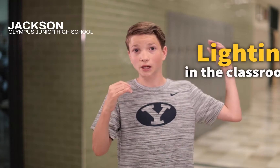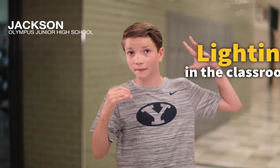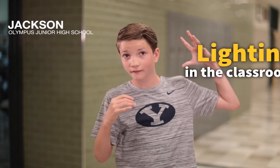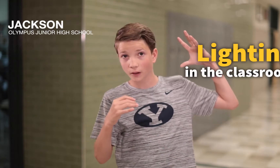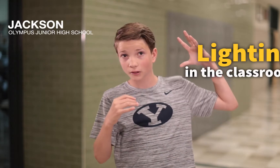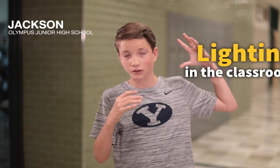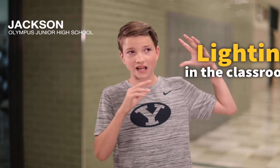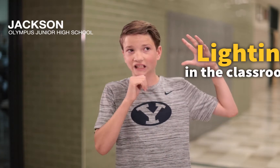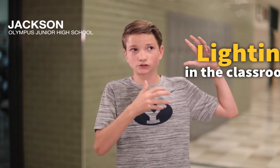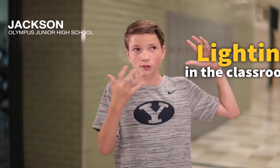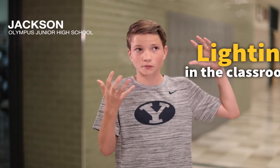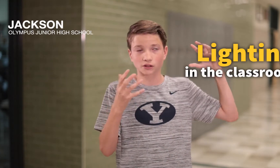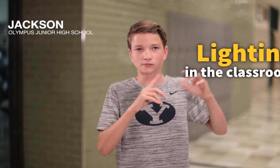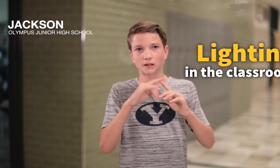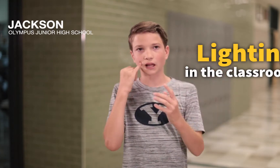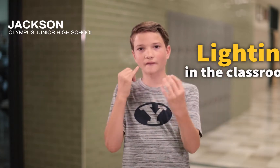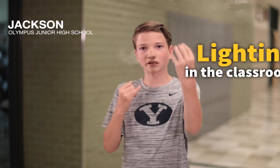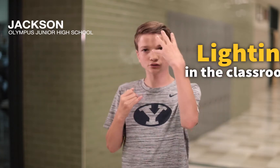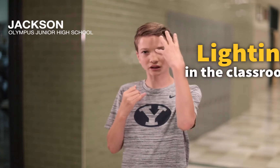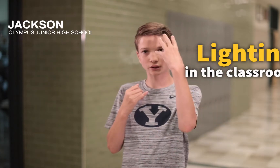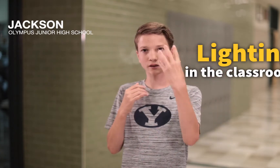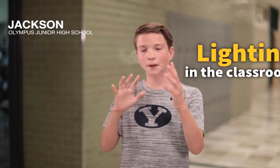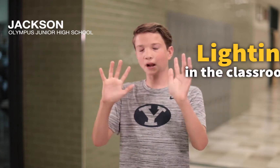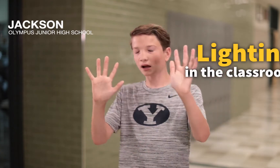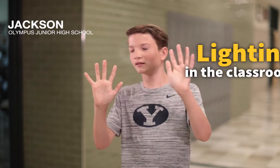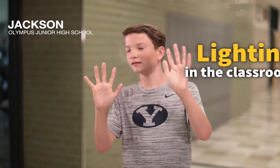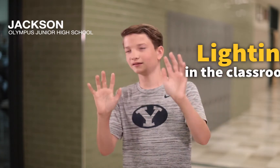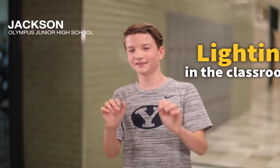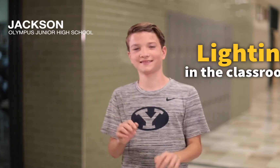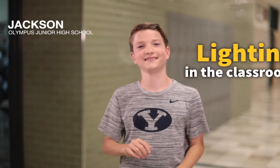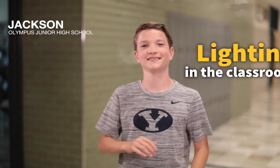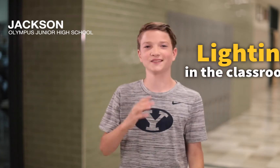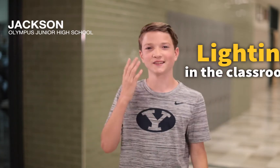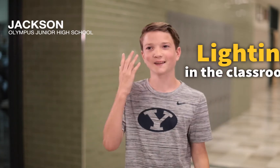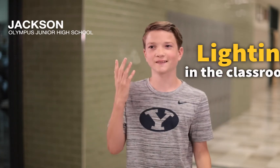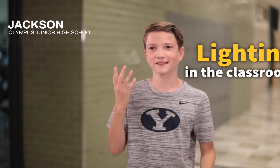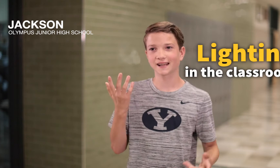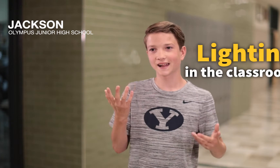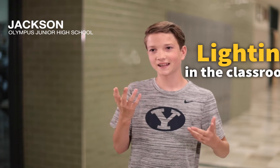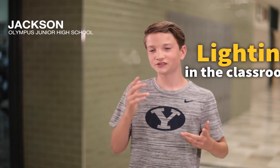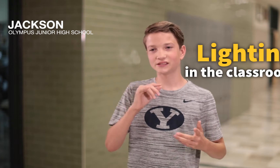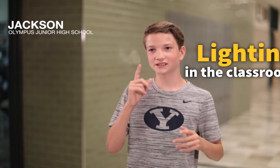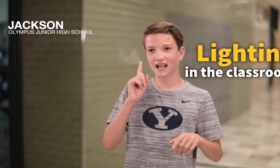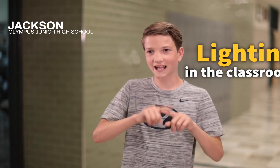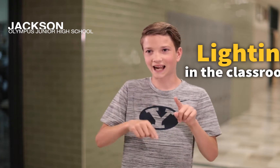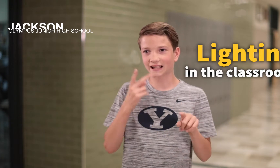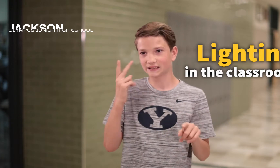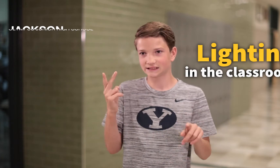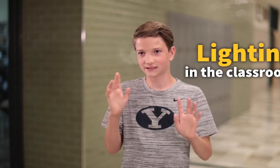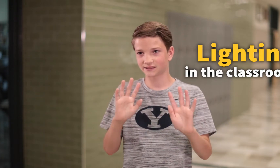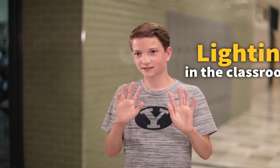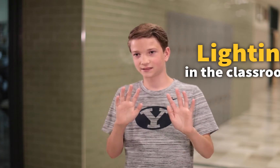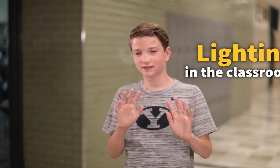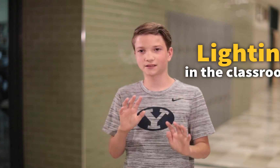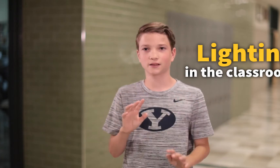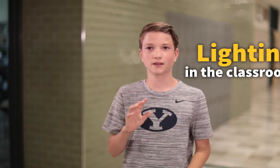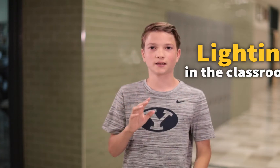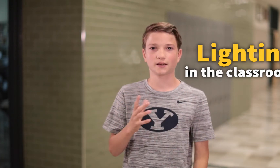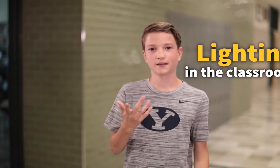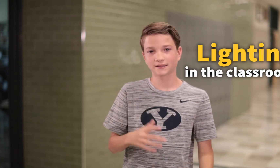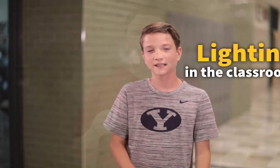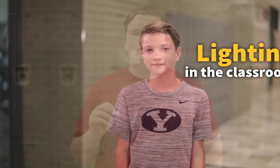If there's bright light from behind or bright light from directly in front of me, then that makes it hard for me to